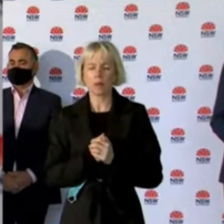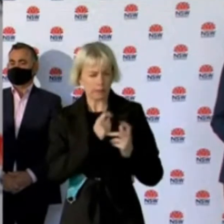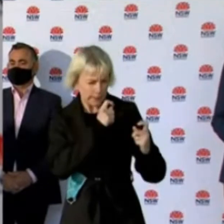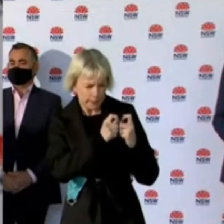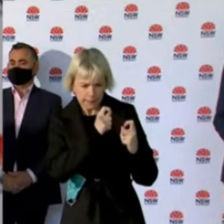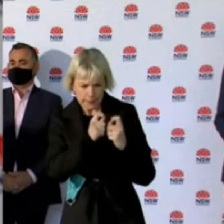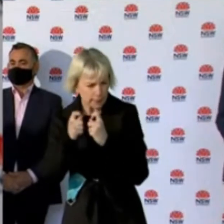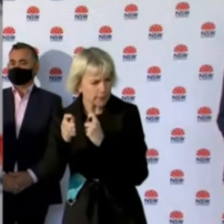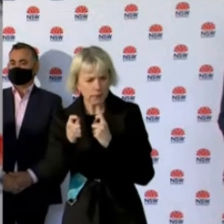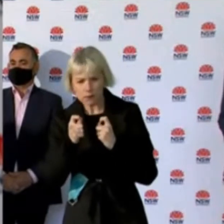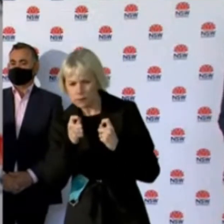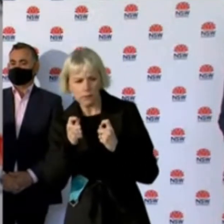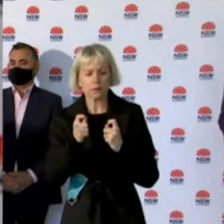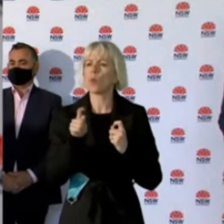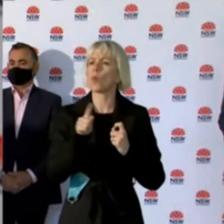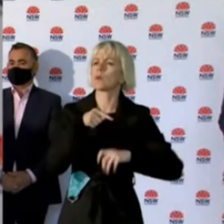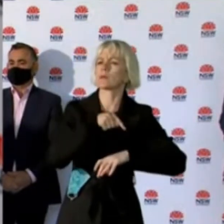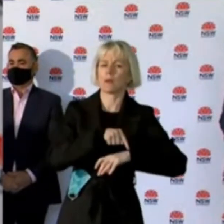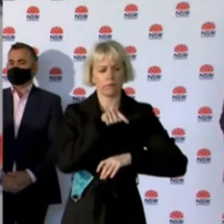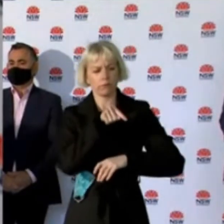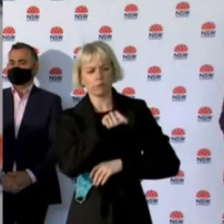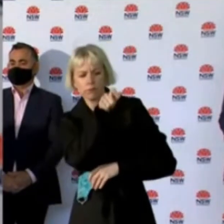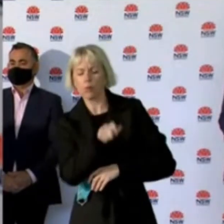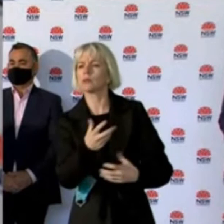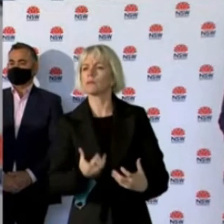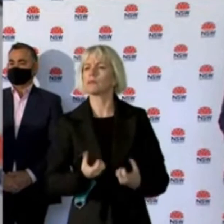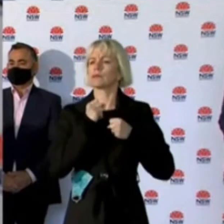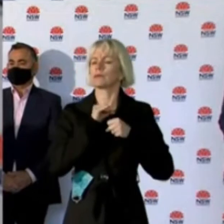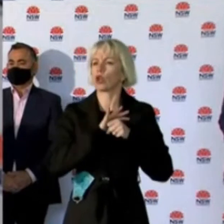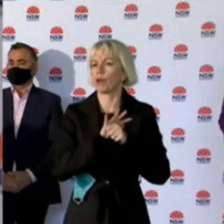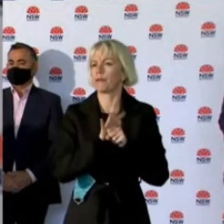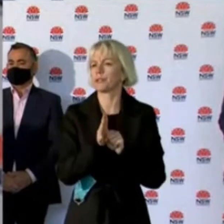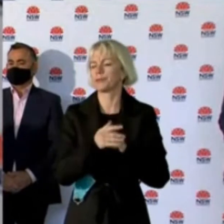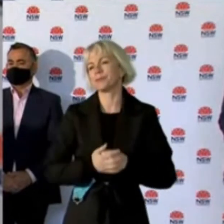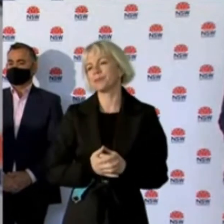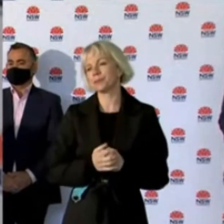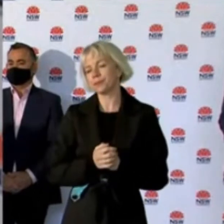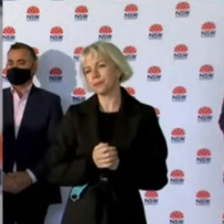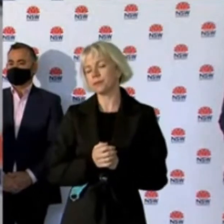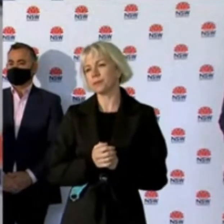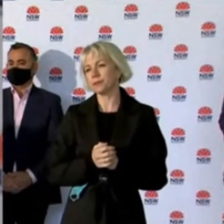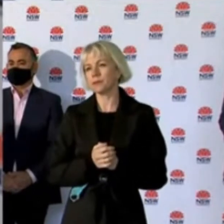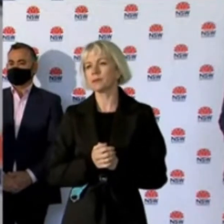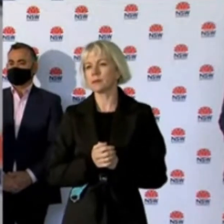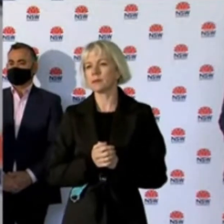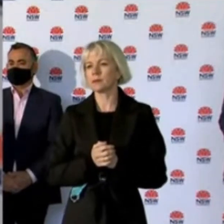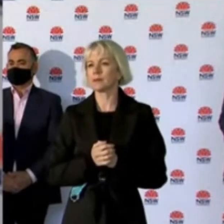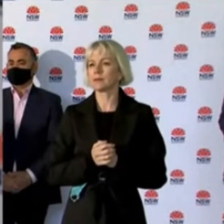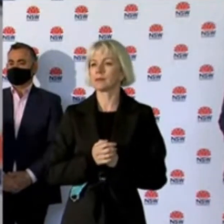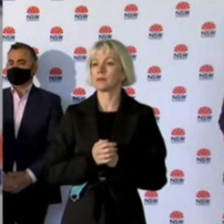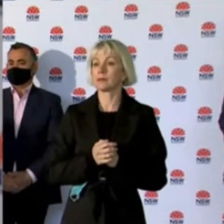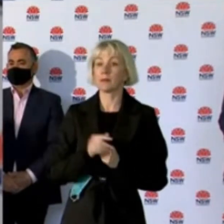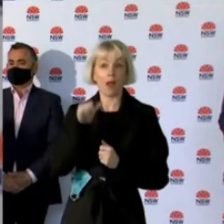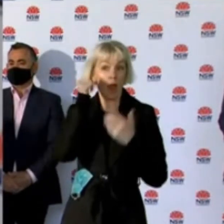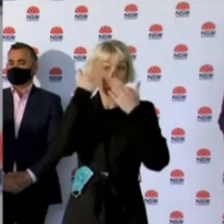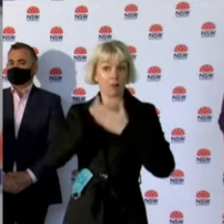also confirm the time of infection. So there were still a few unanswered questions when I was briefed about that last